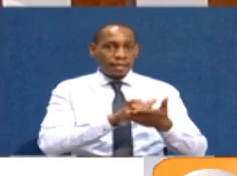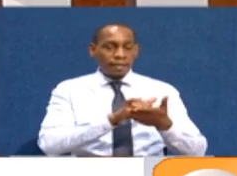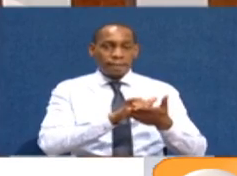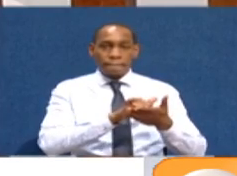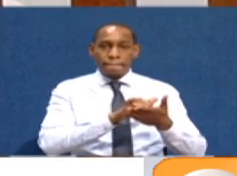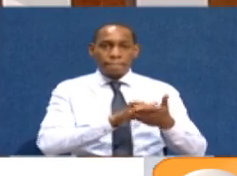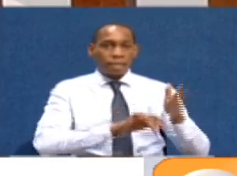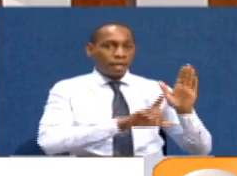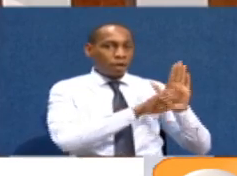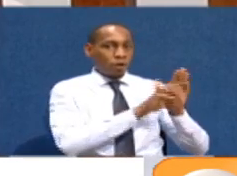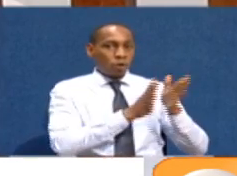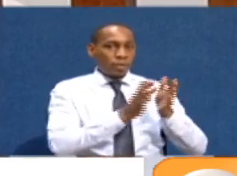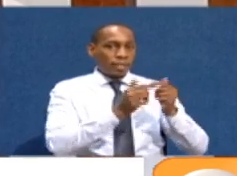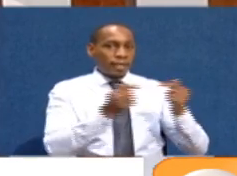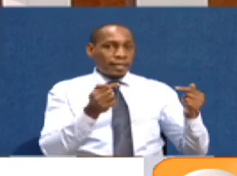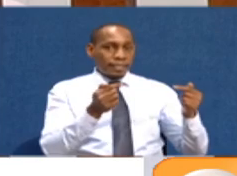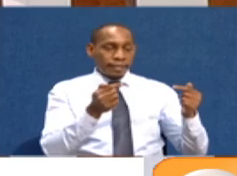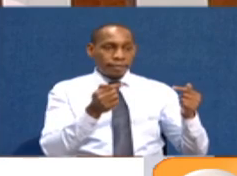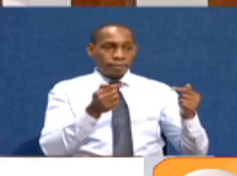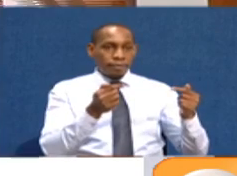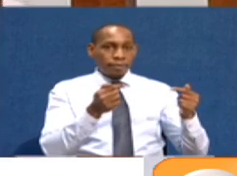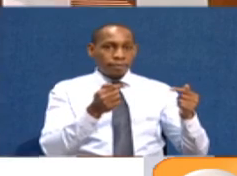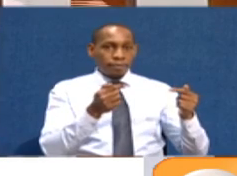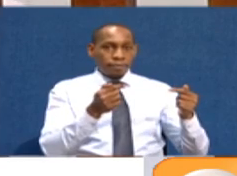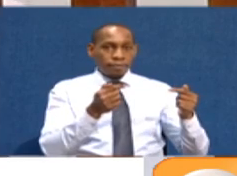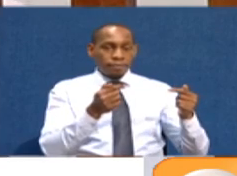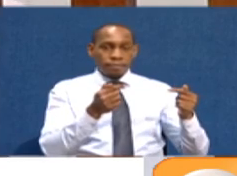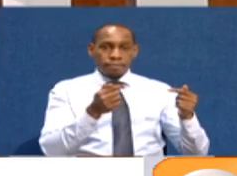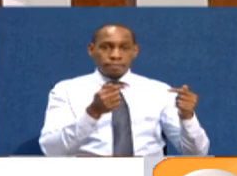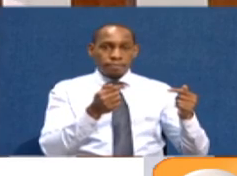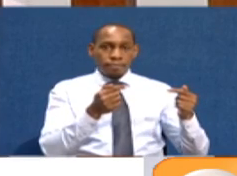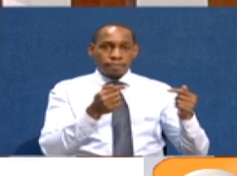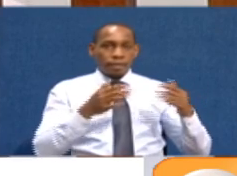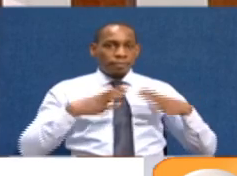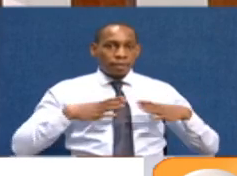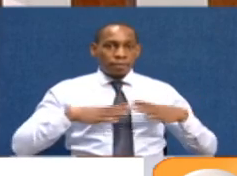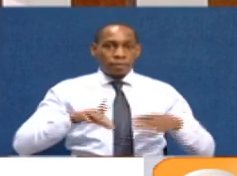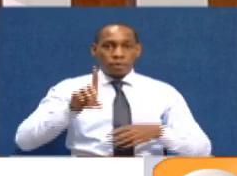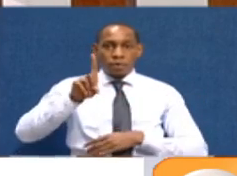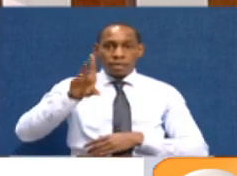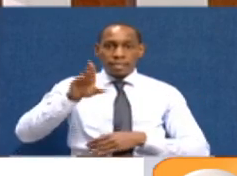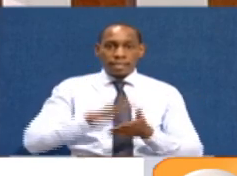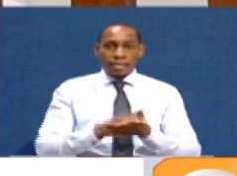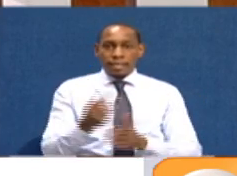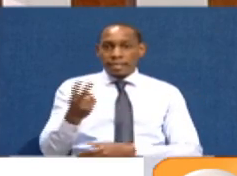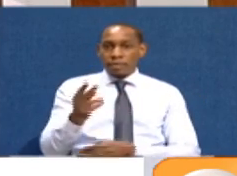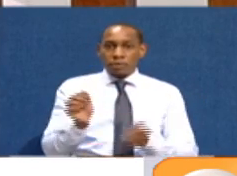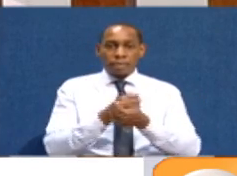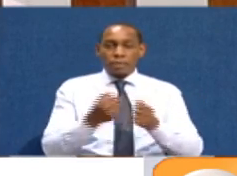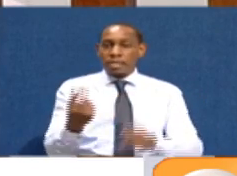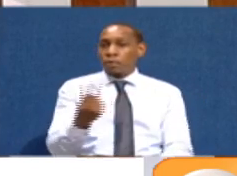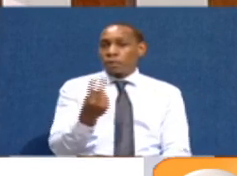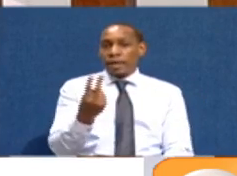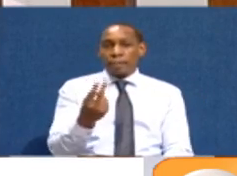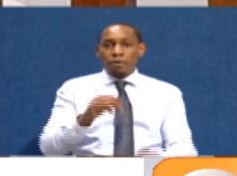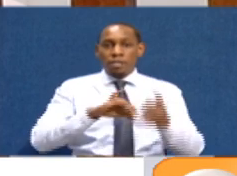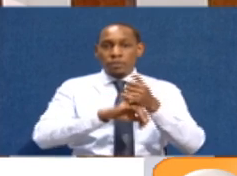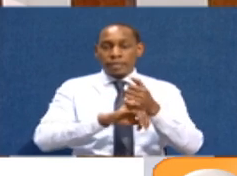anti-miscongeniation laws and before in D.C., you know, Cecilia and I would not have been a couple. No. Right? So,